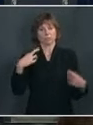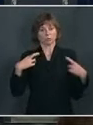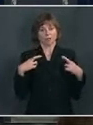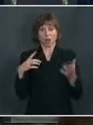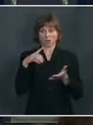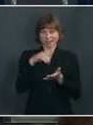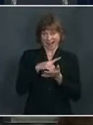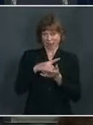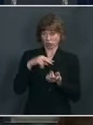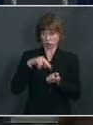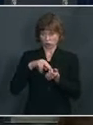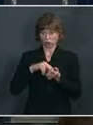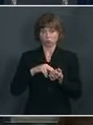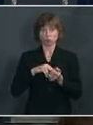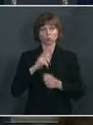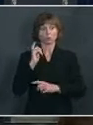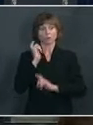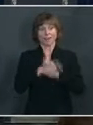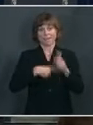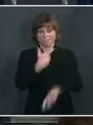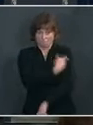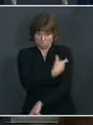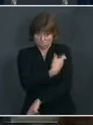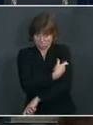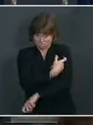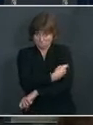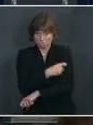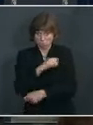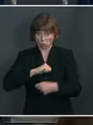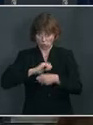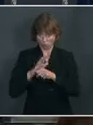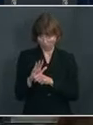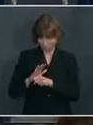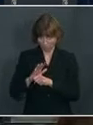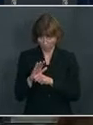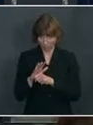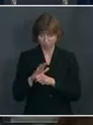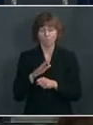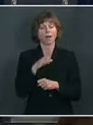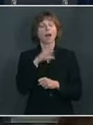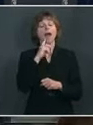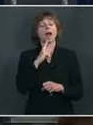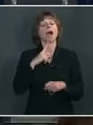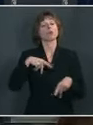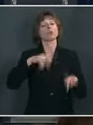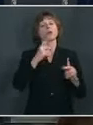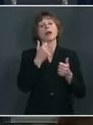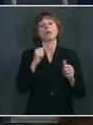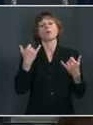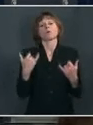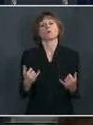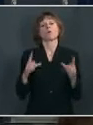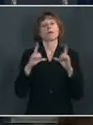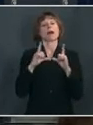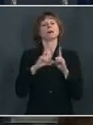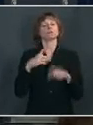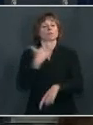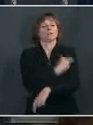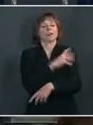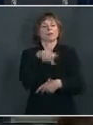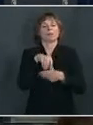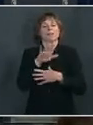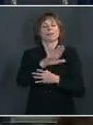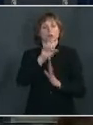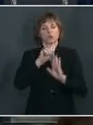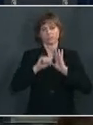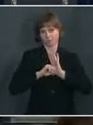doctors and nurses to administer COVID-19 vaccines and to permit anyone currently licensed to vaccinate within their home state